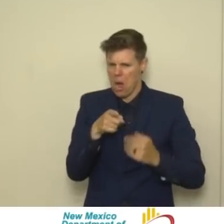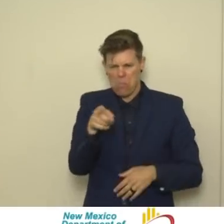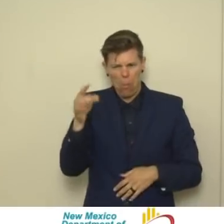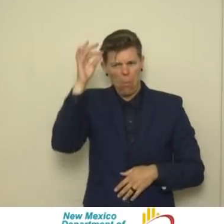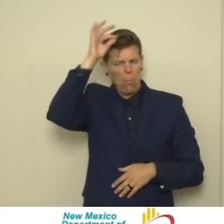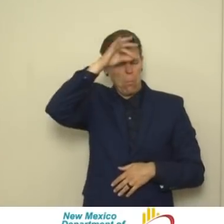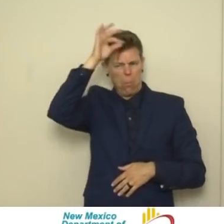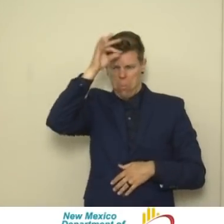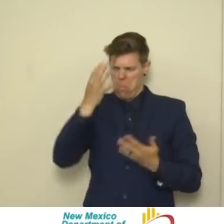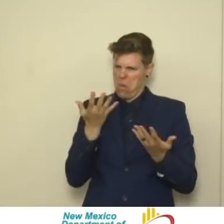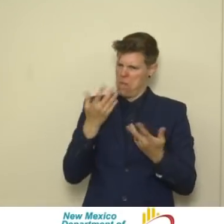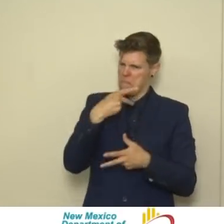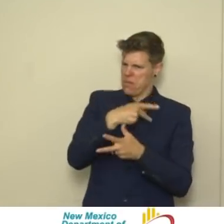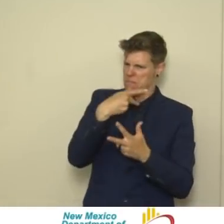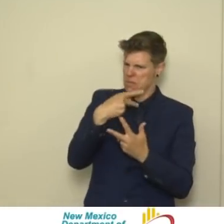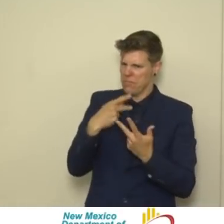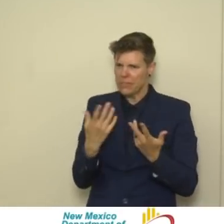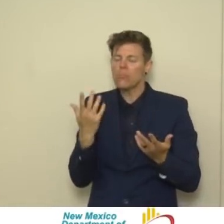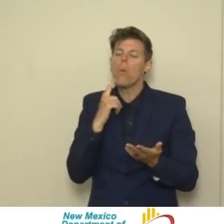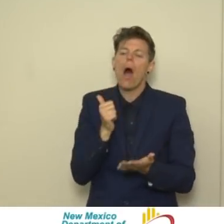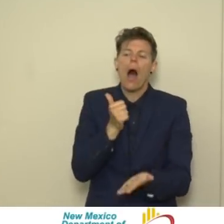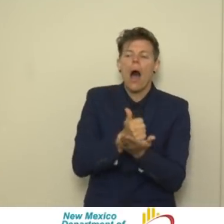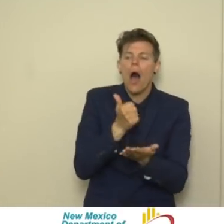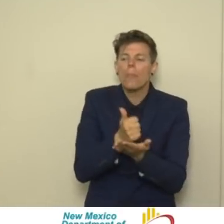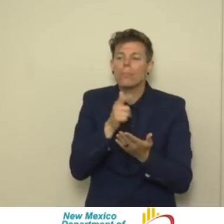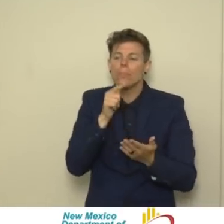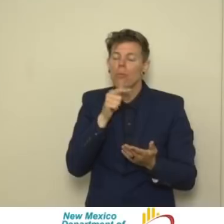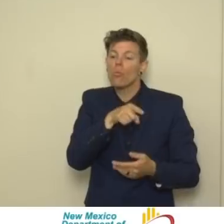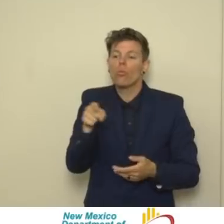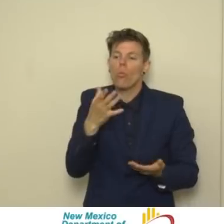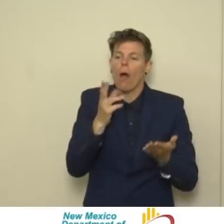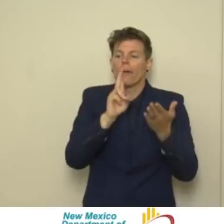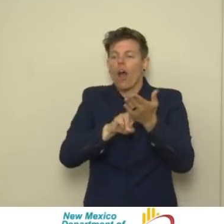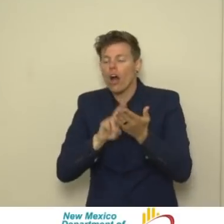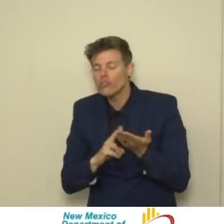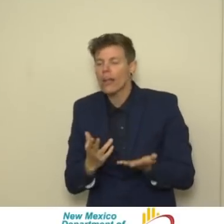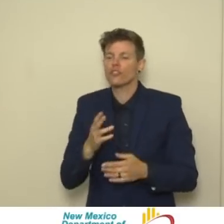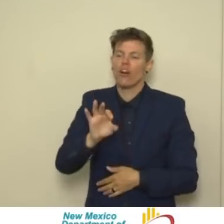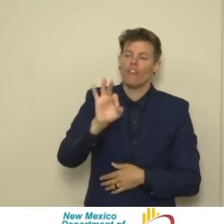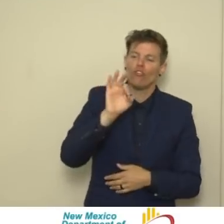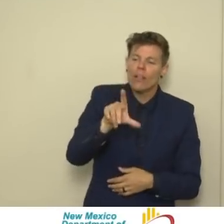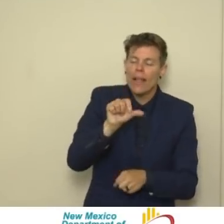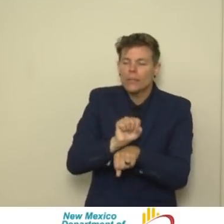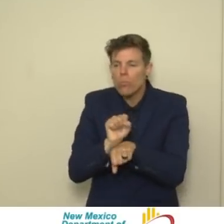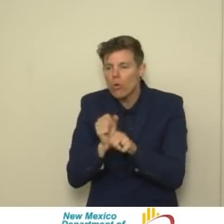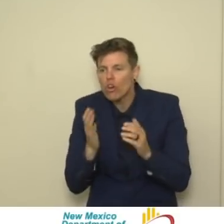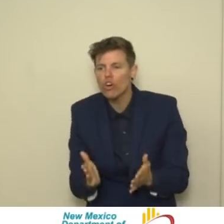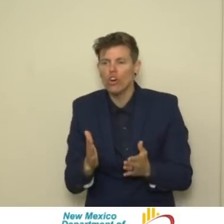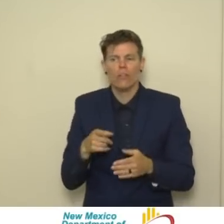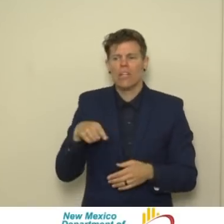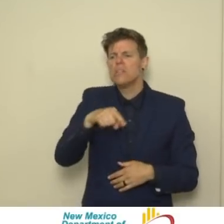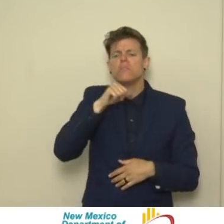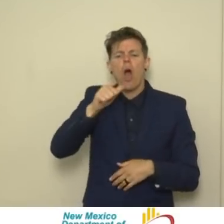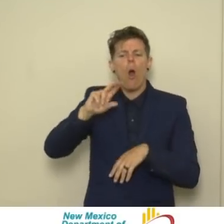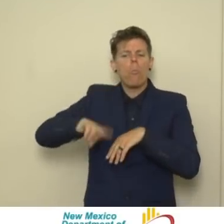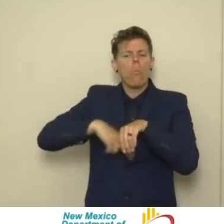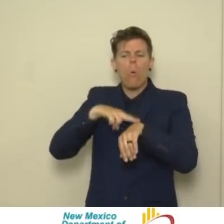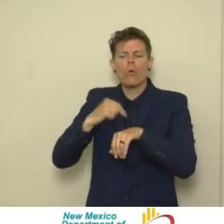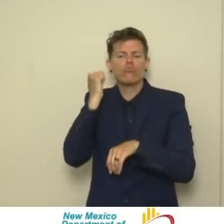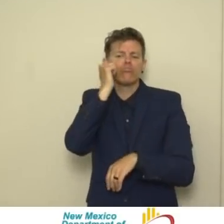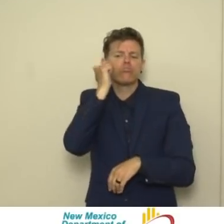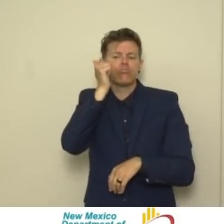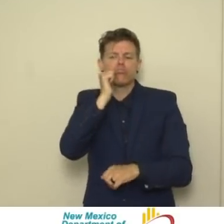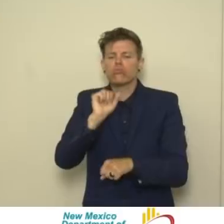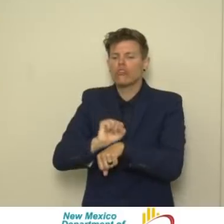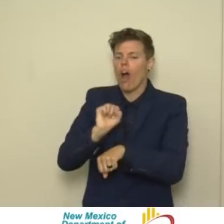the contractors and the gig workers out there, helping them get through this. That's not a normal program. Every single one of those folks, though,